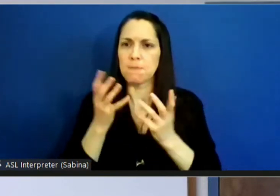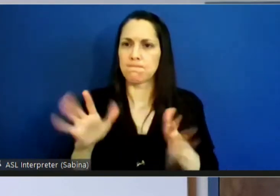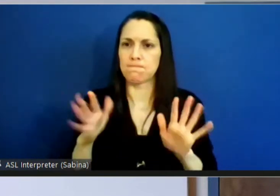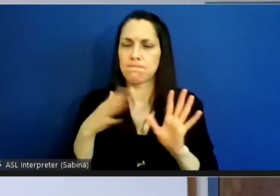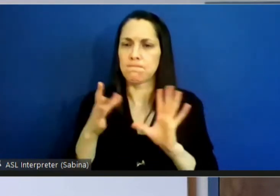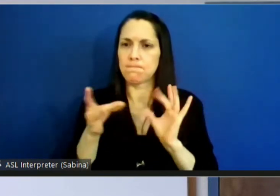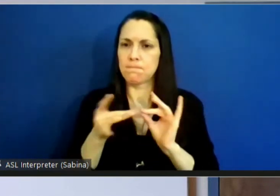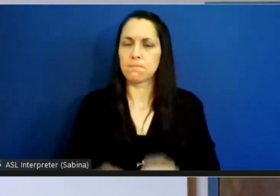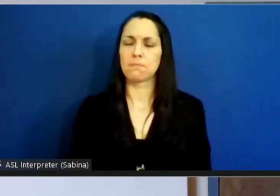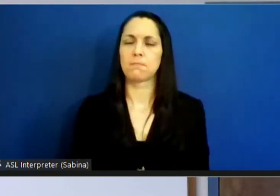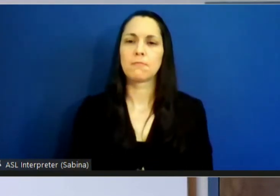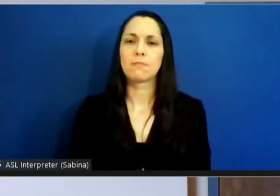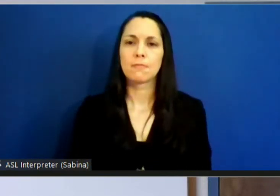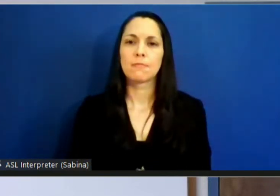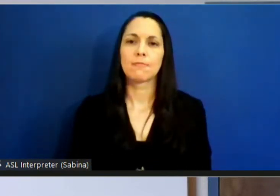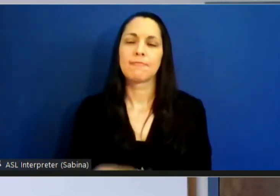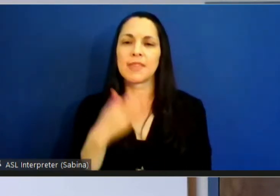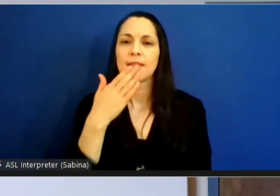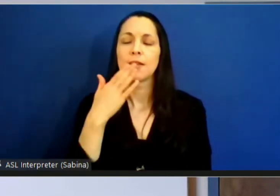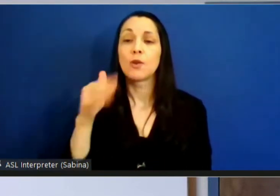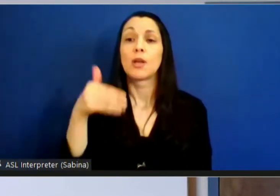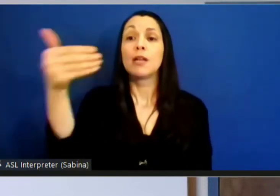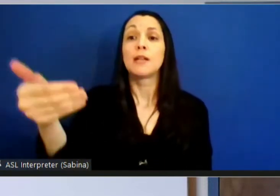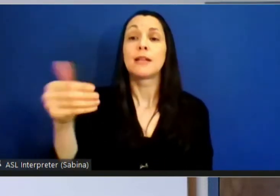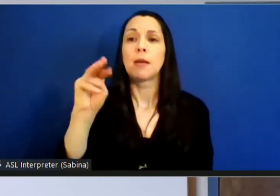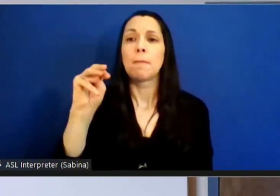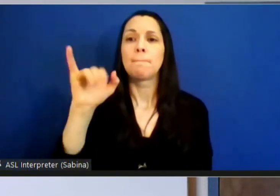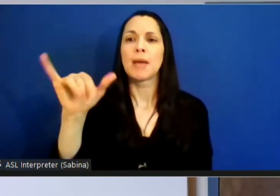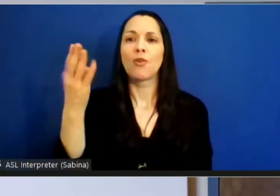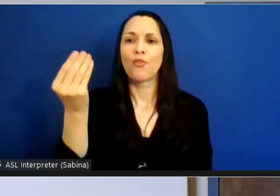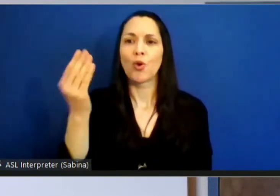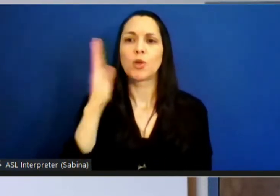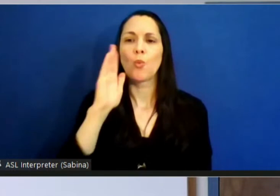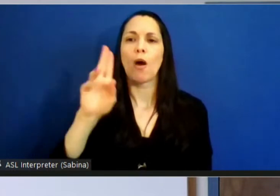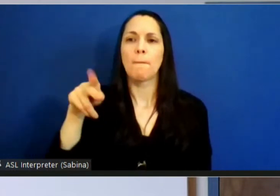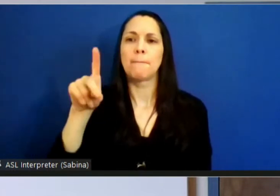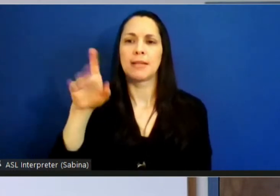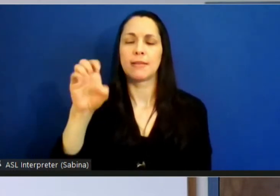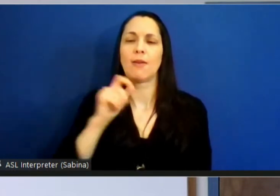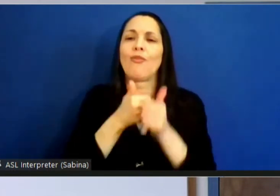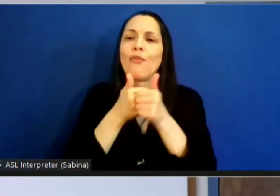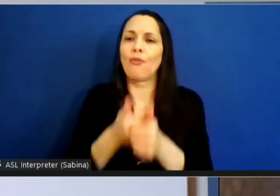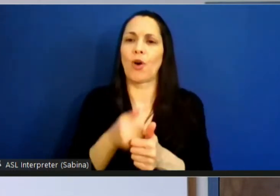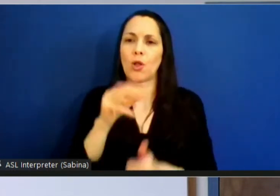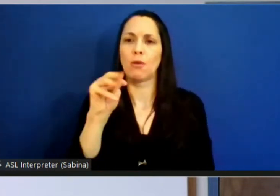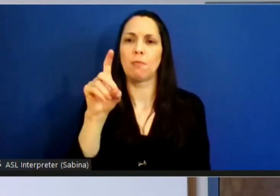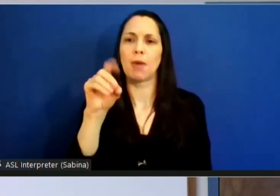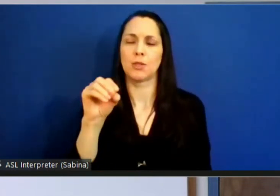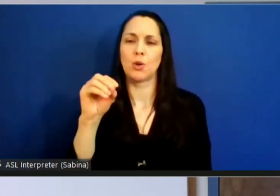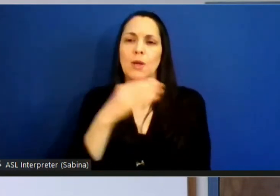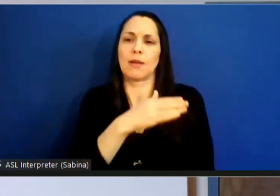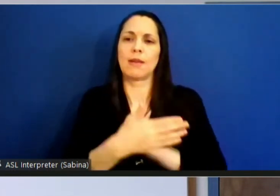Thank you, Dr. Coren. Our next update is scheduled for May 14th. Please continue to follow Mendocino County Public Health on Facebook